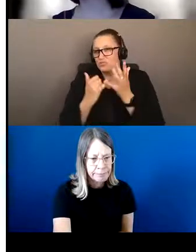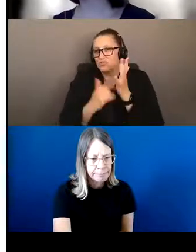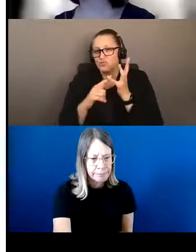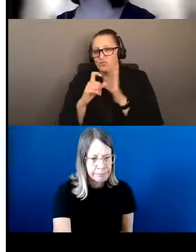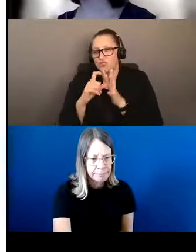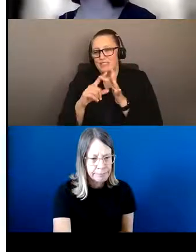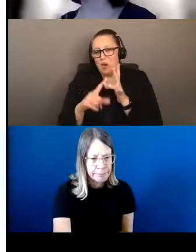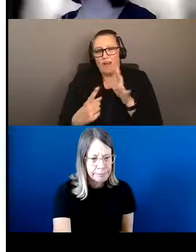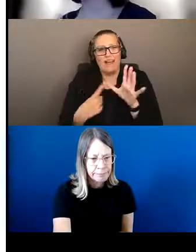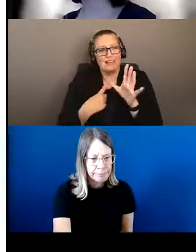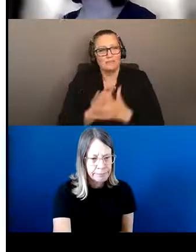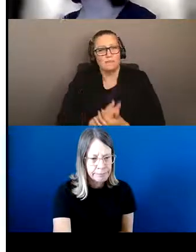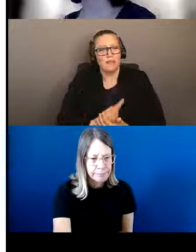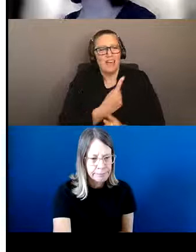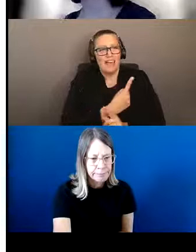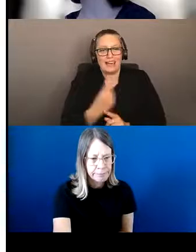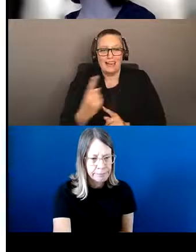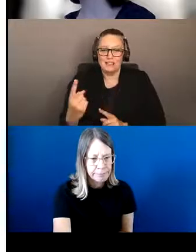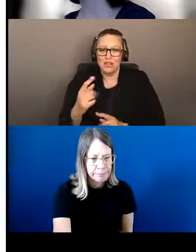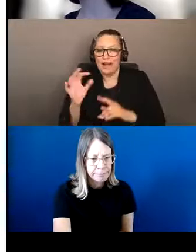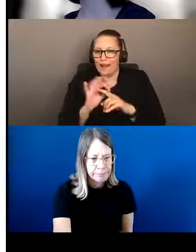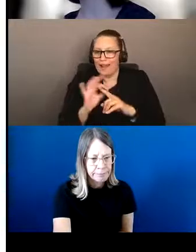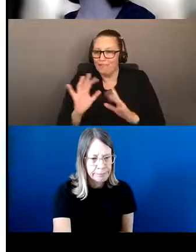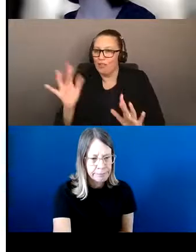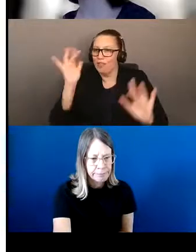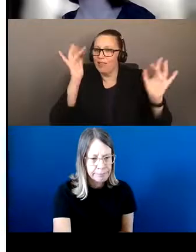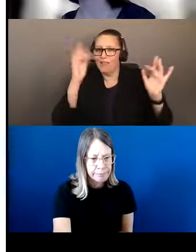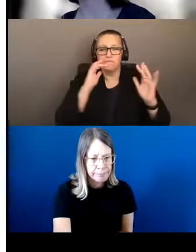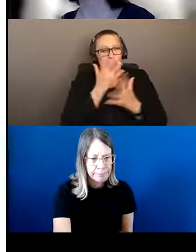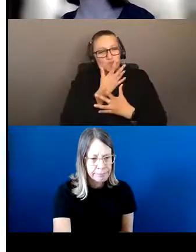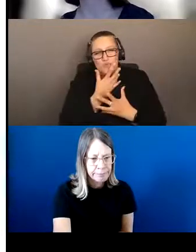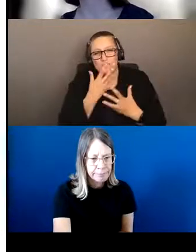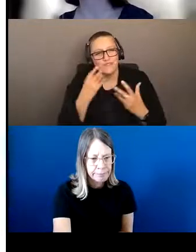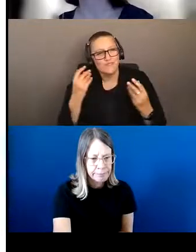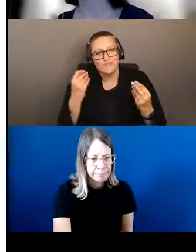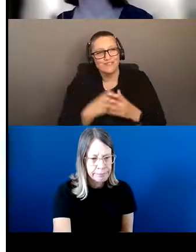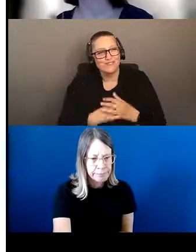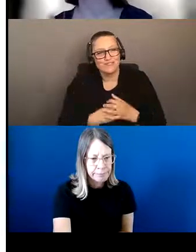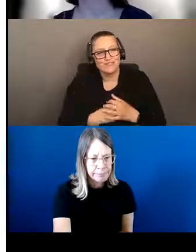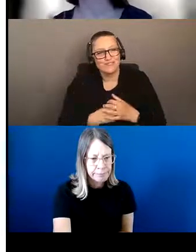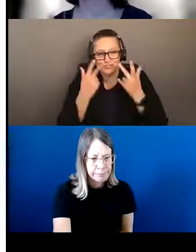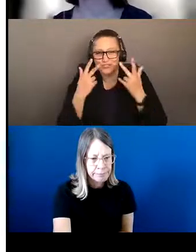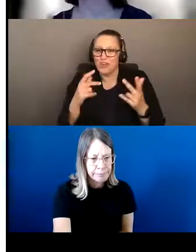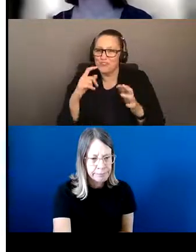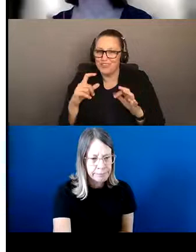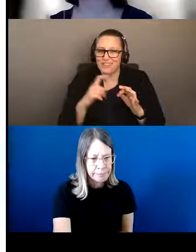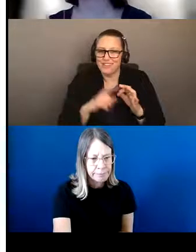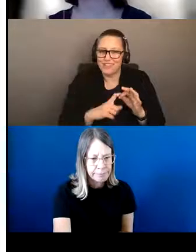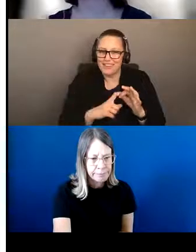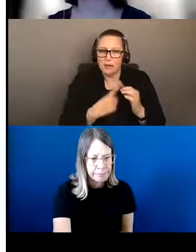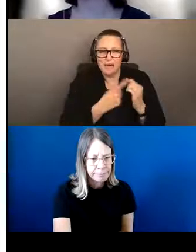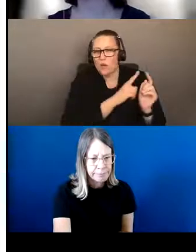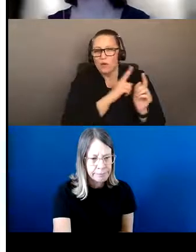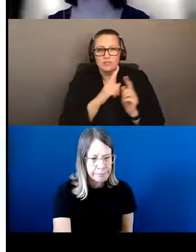Each colourful work provides a different perspective on Circular Quay, but I think you would agree that they all accurately reflect the iconic structures and dynamic,